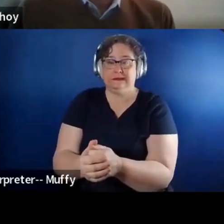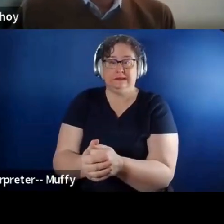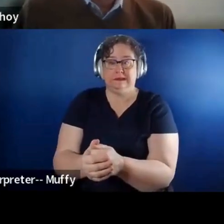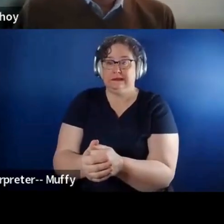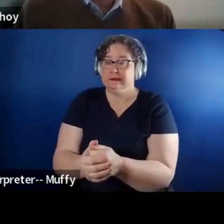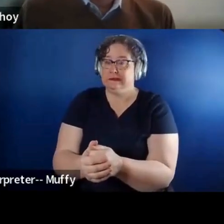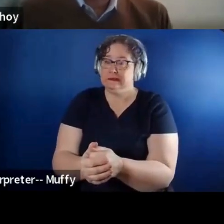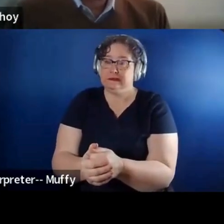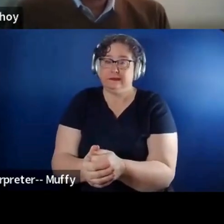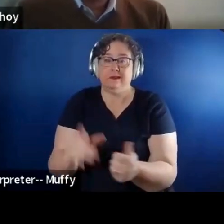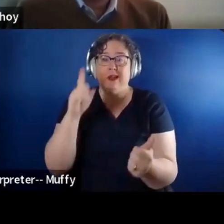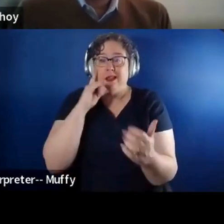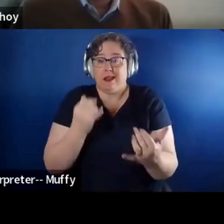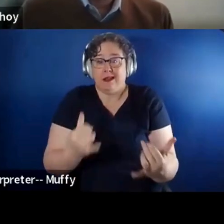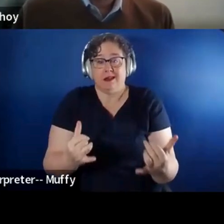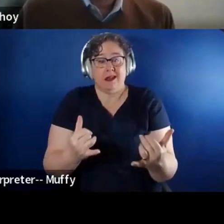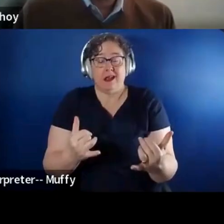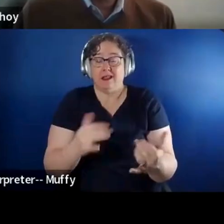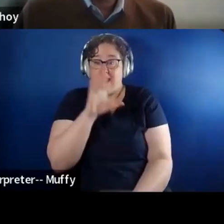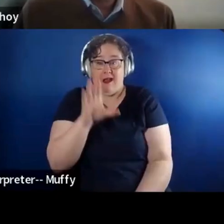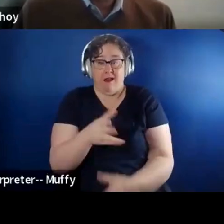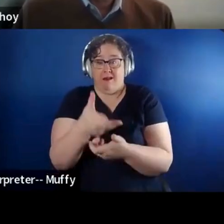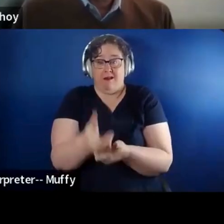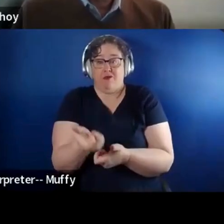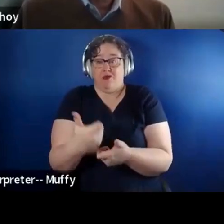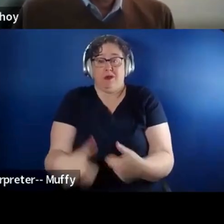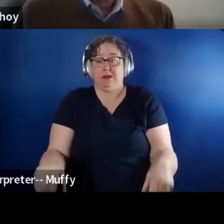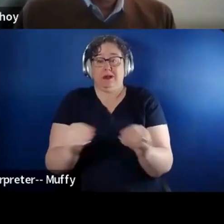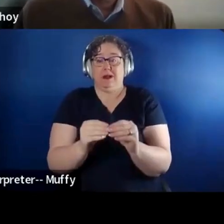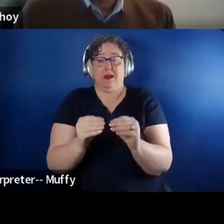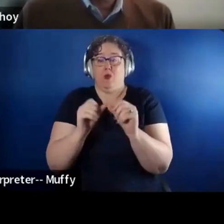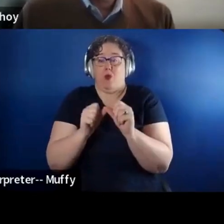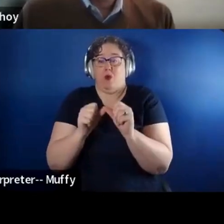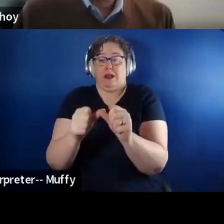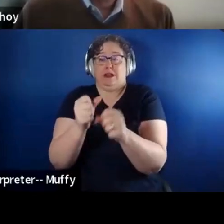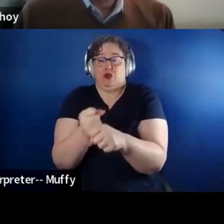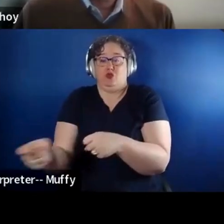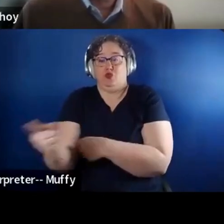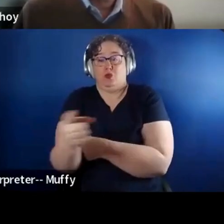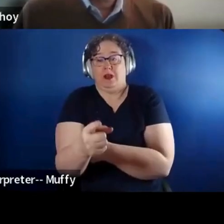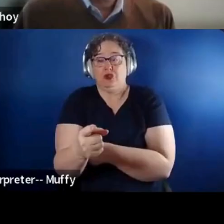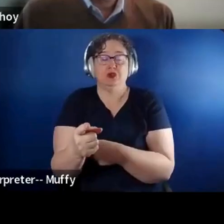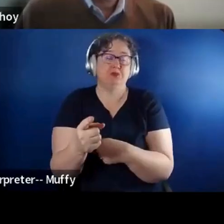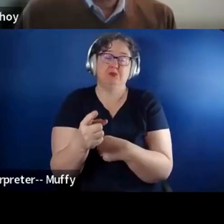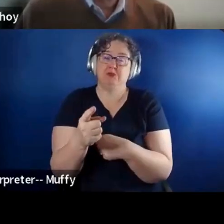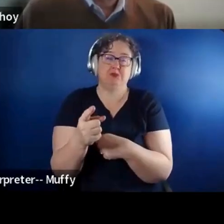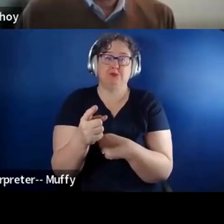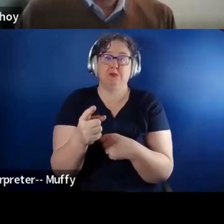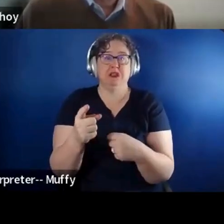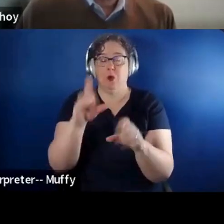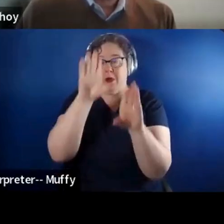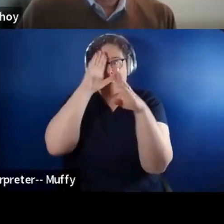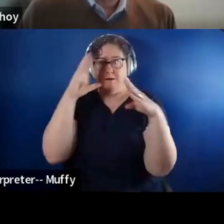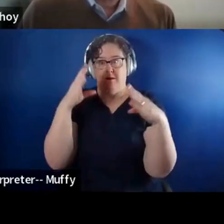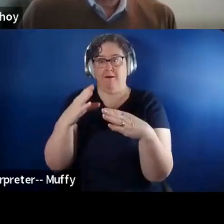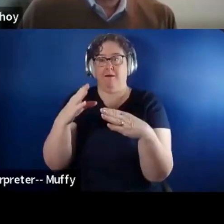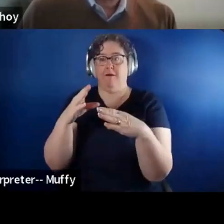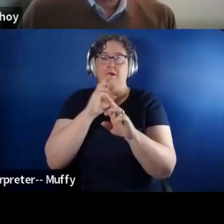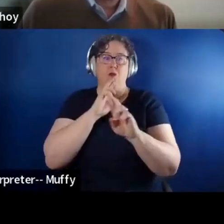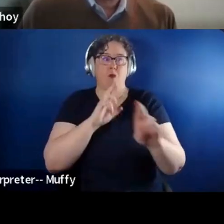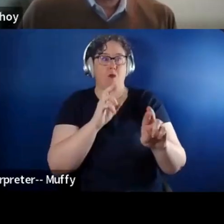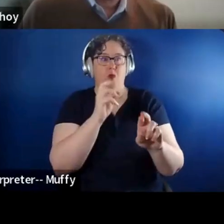really well, I never trust that someone's going to continue with me next year. So I have a heightened focus on reporting